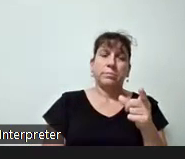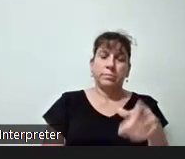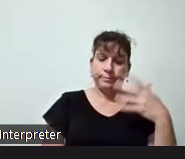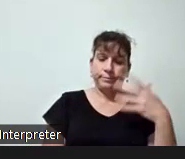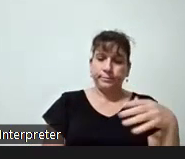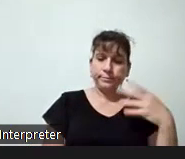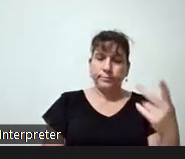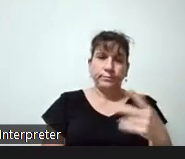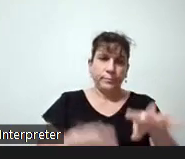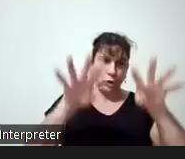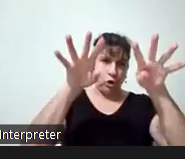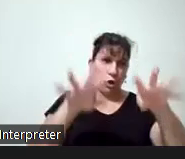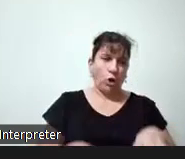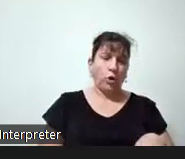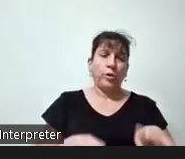curtain wall.